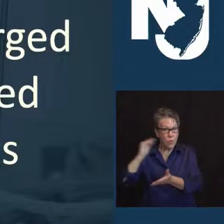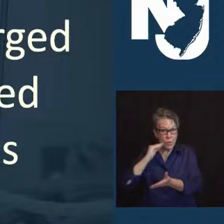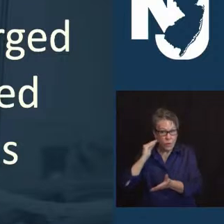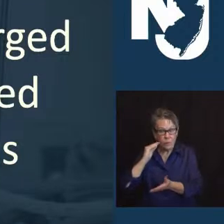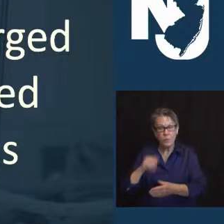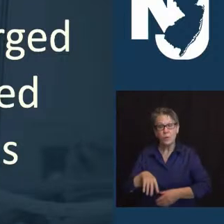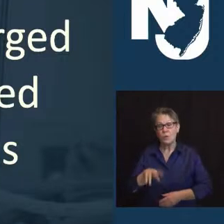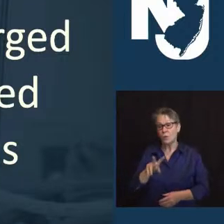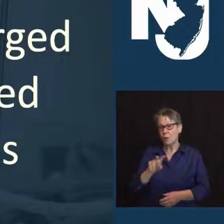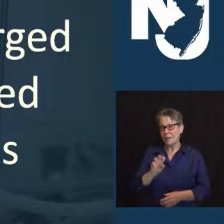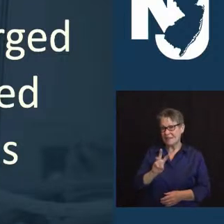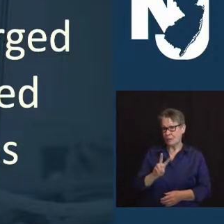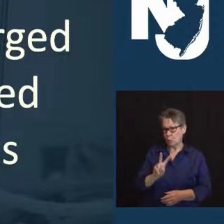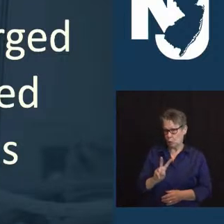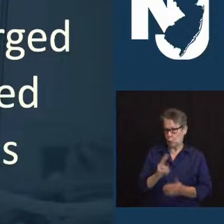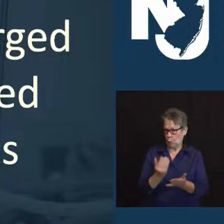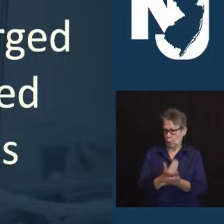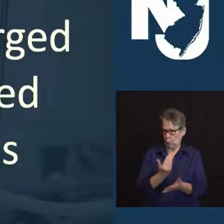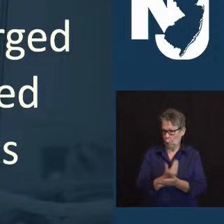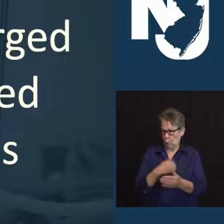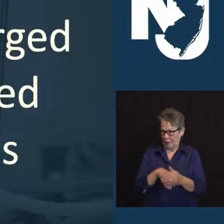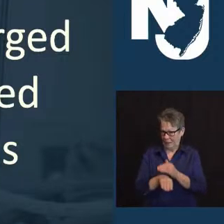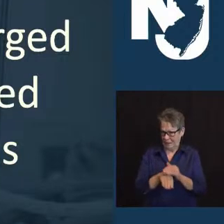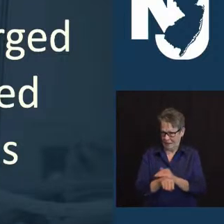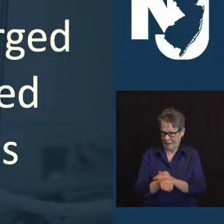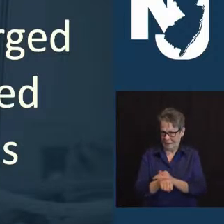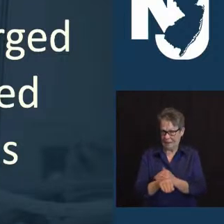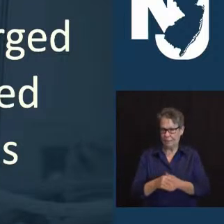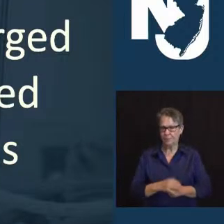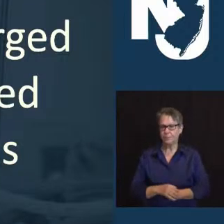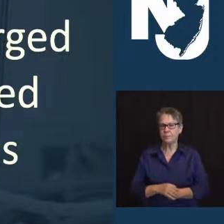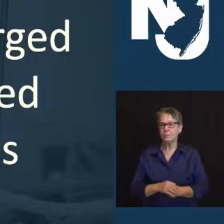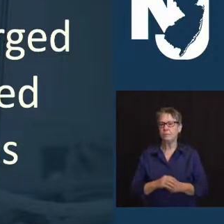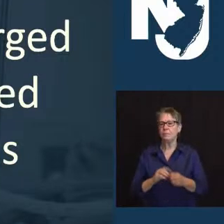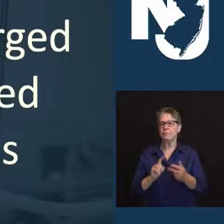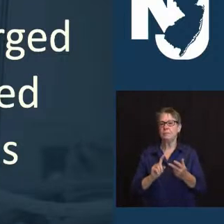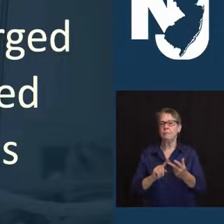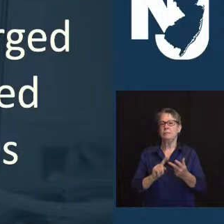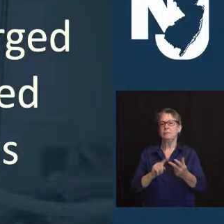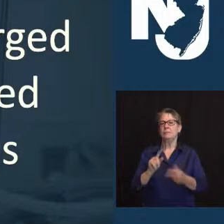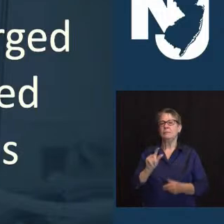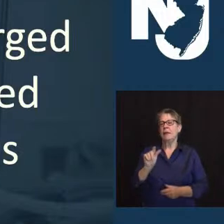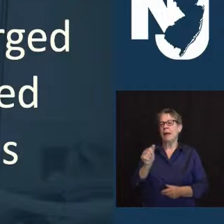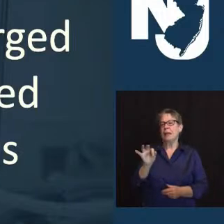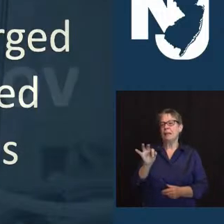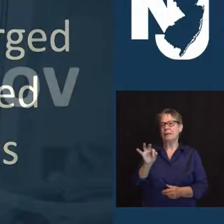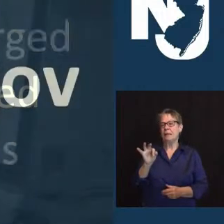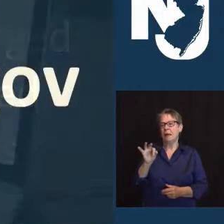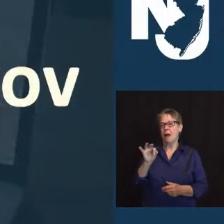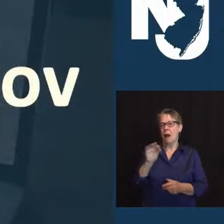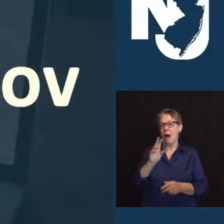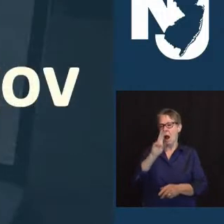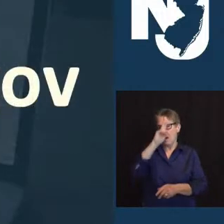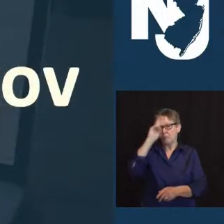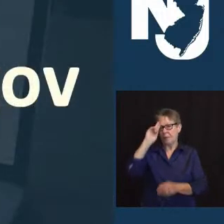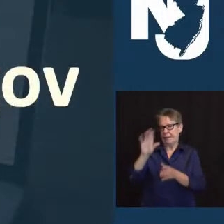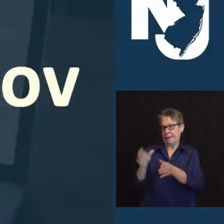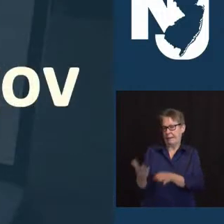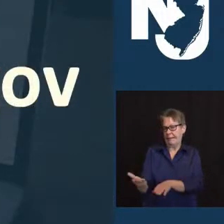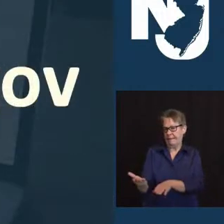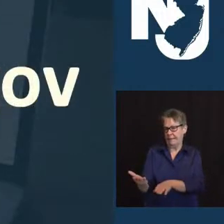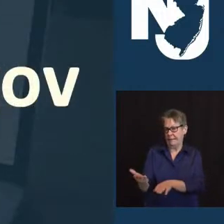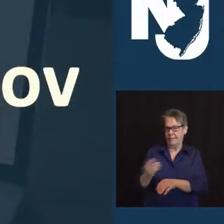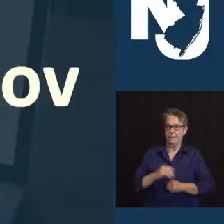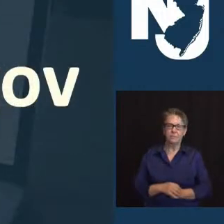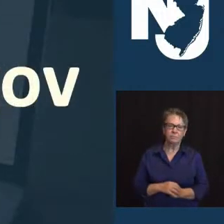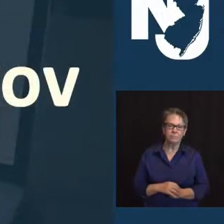hospitals reported not yet confirmed 19 in-hospital deaths. Now, when we were last together on Wednesday,